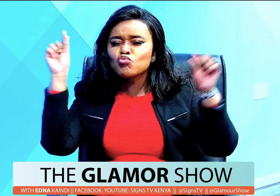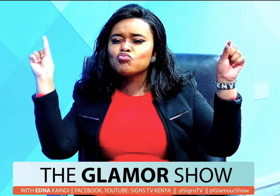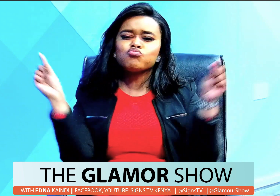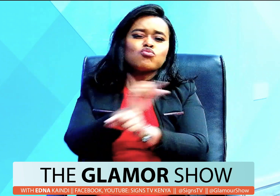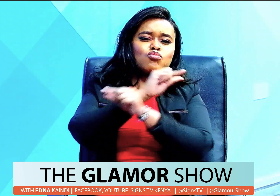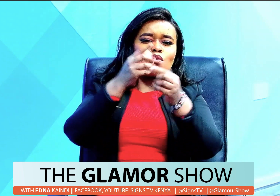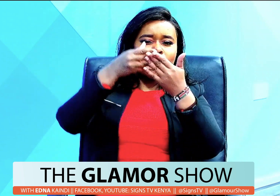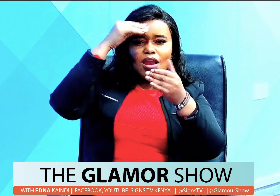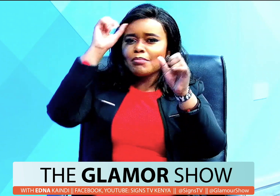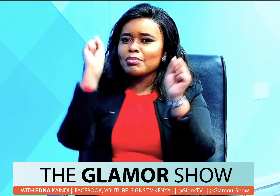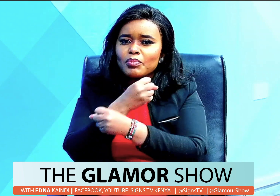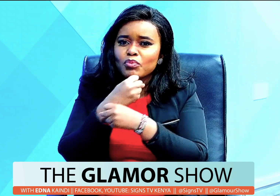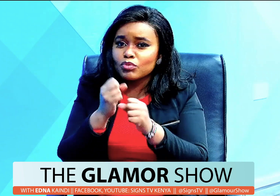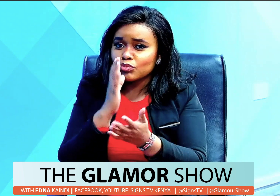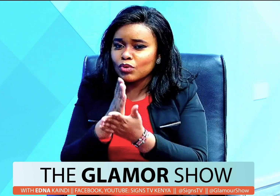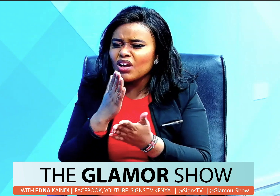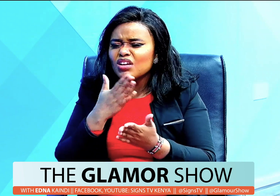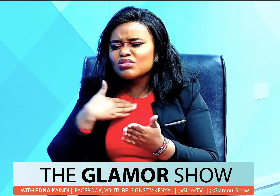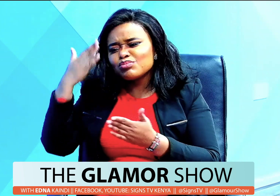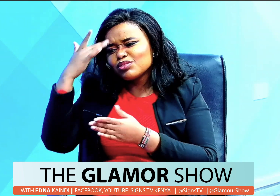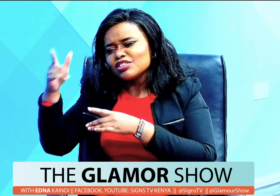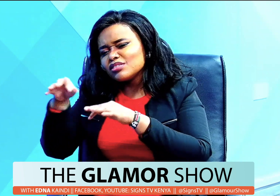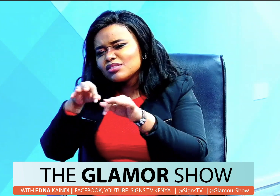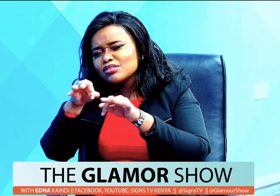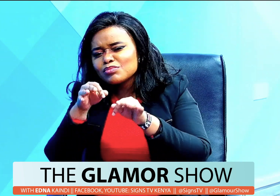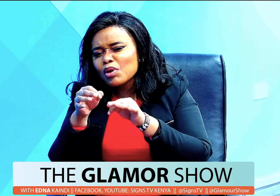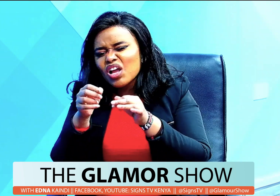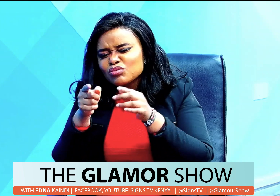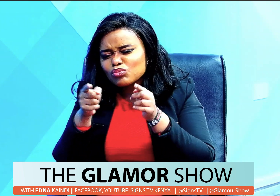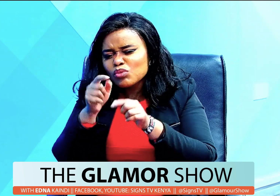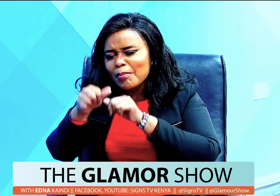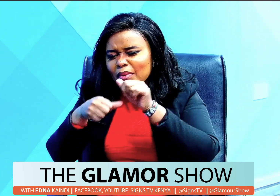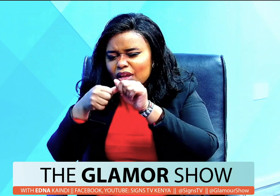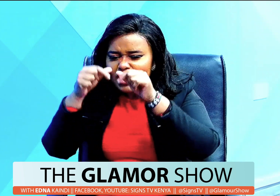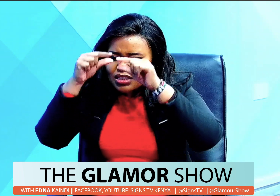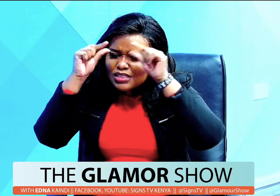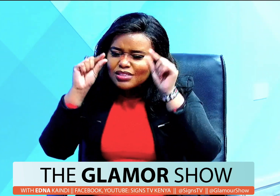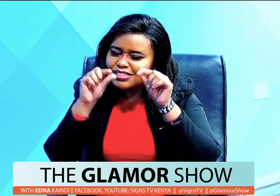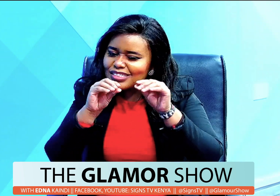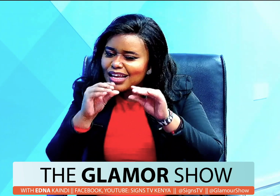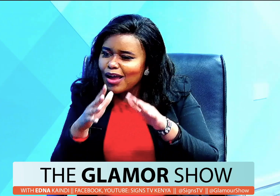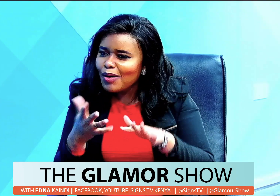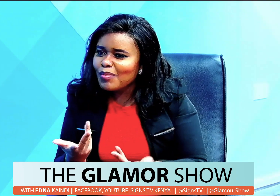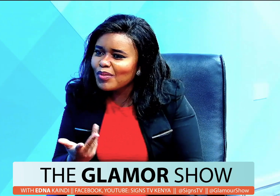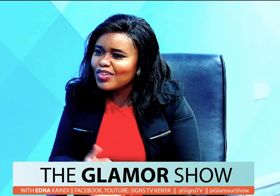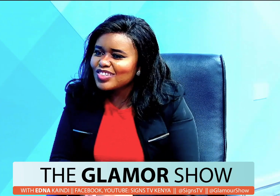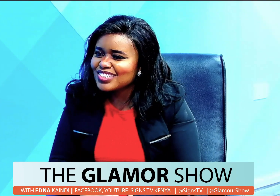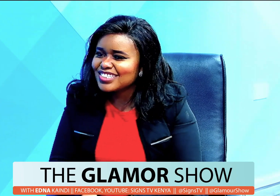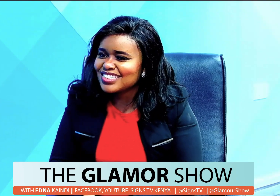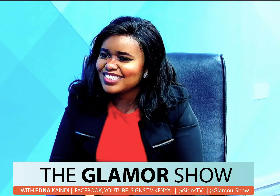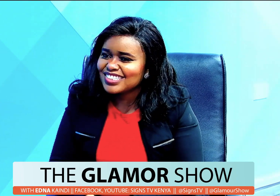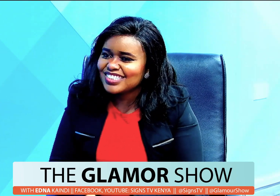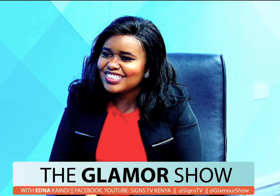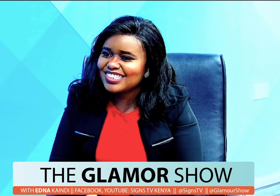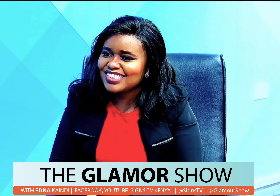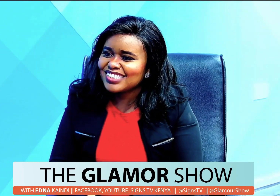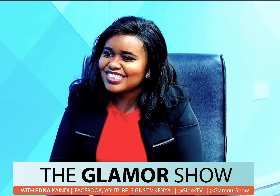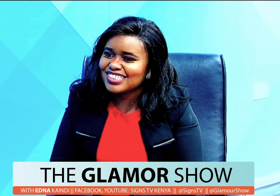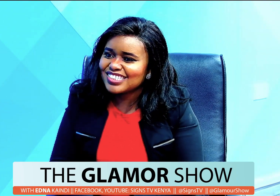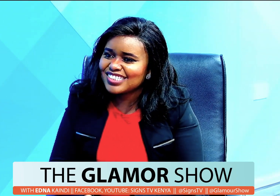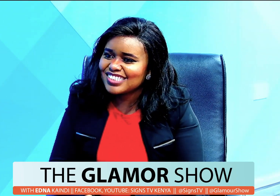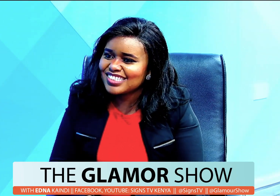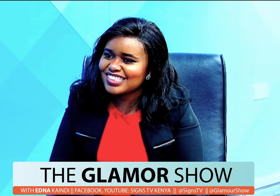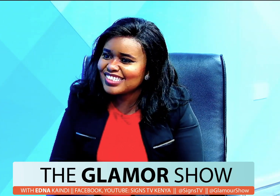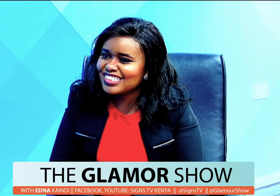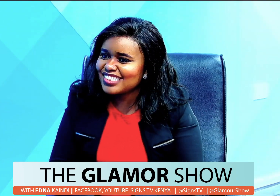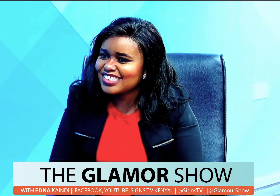interested in doing makeup. The eyebrows are a challenge. Please explain to them, like give them a